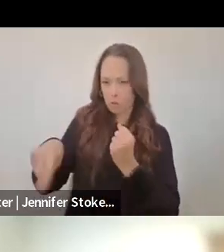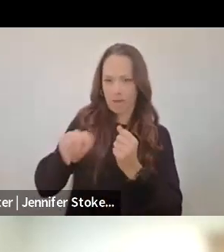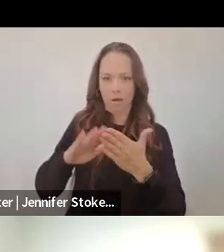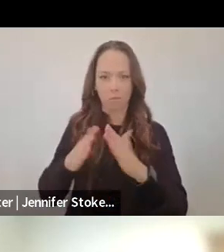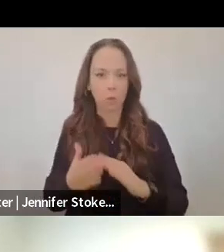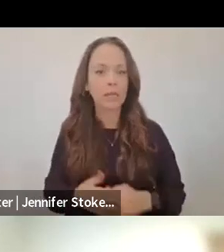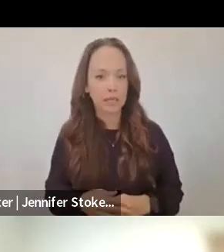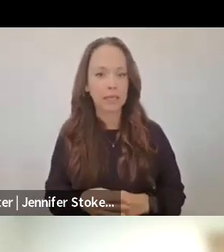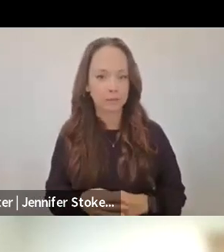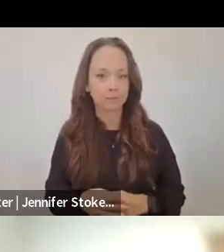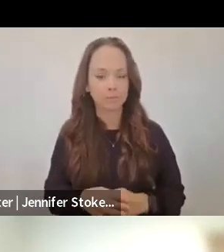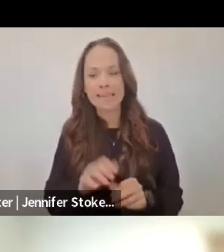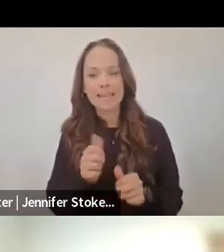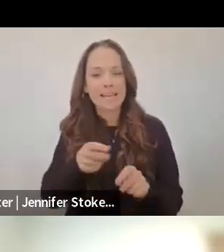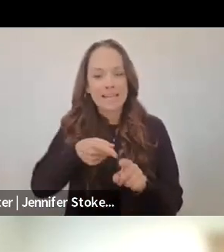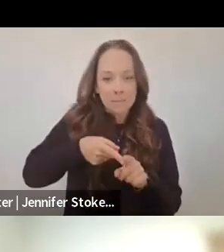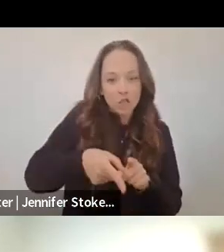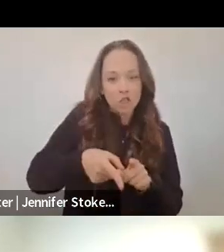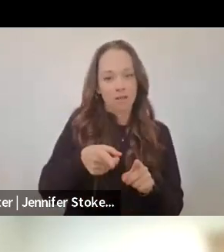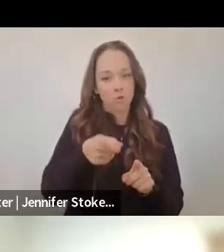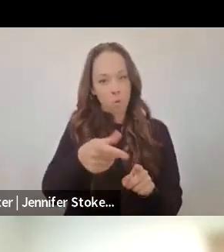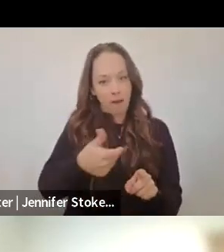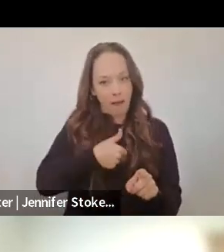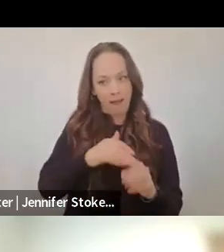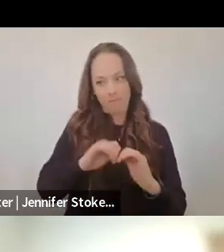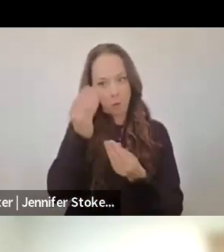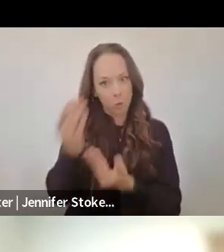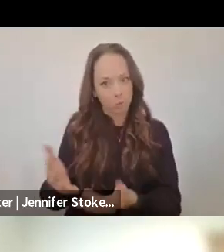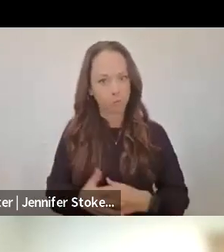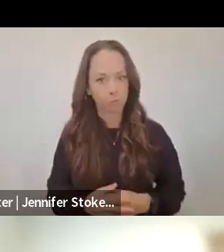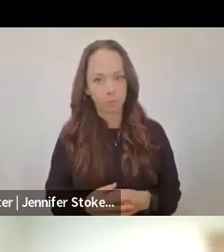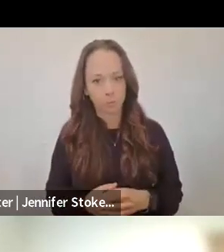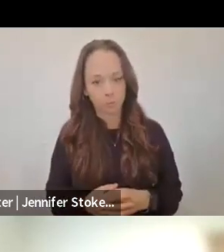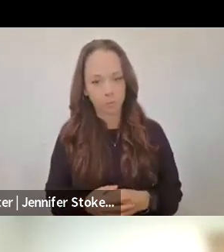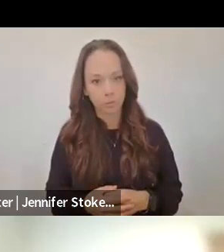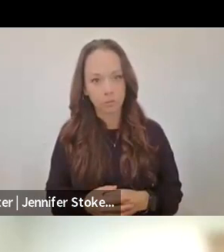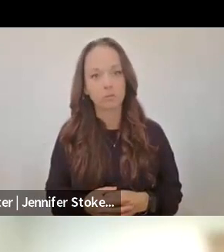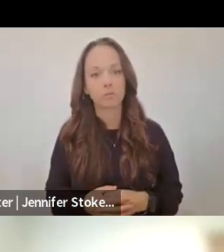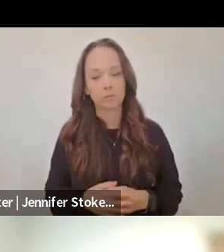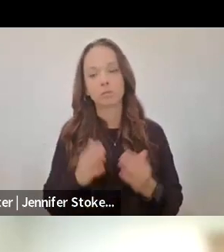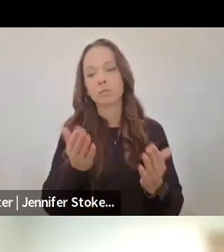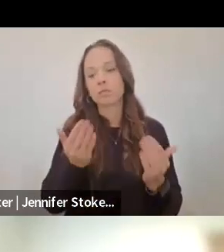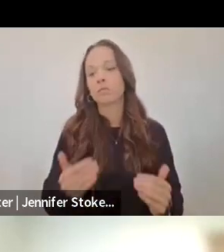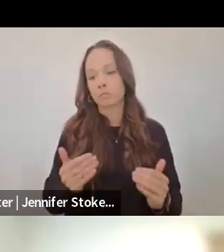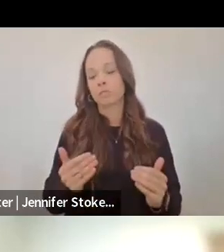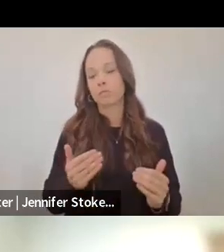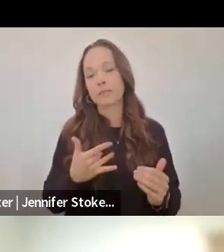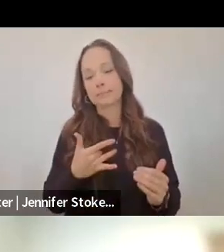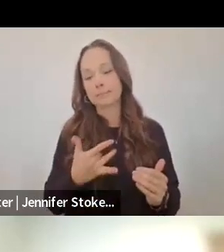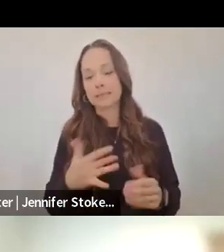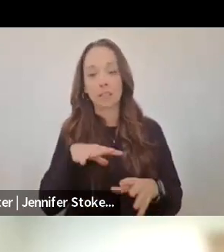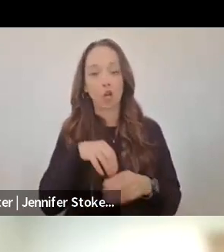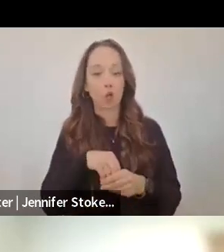specialties that your hospital or organization might do? The next part that's typically included